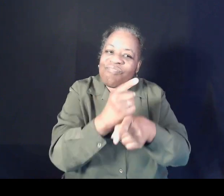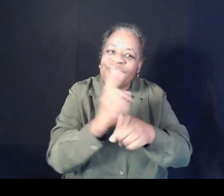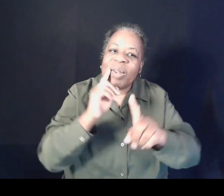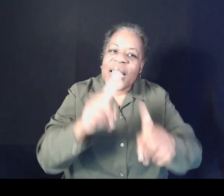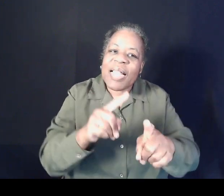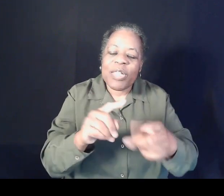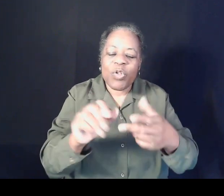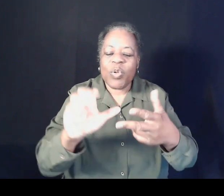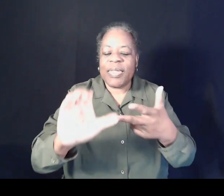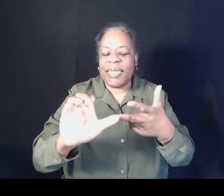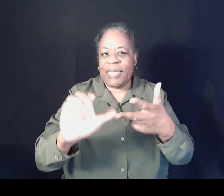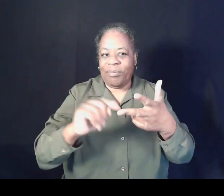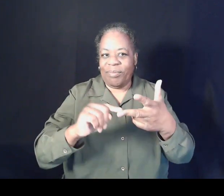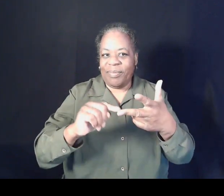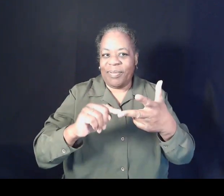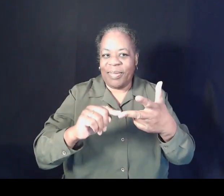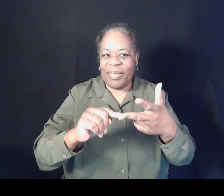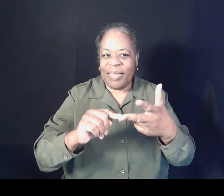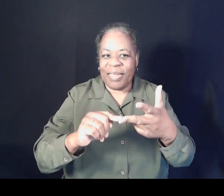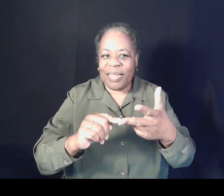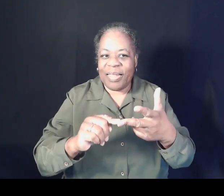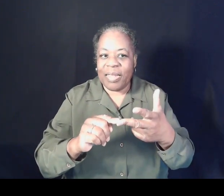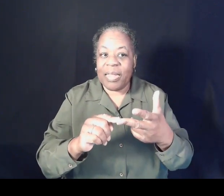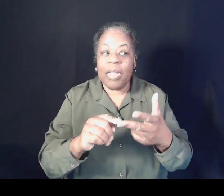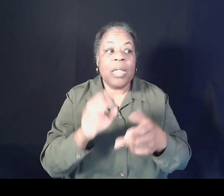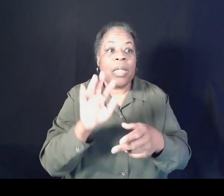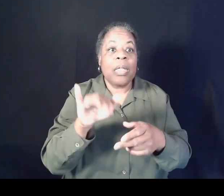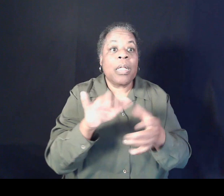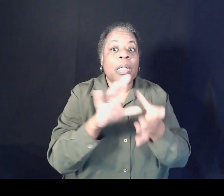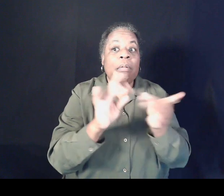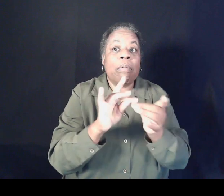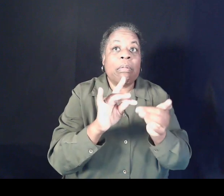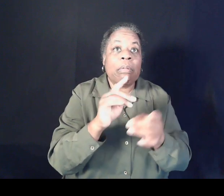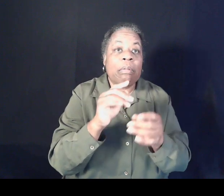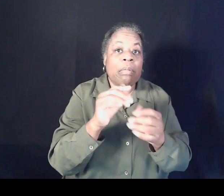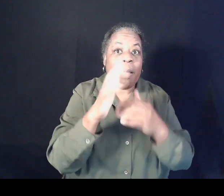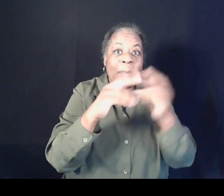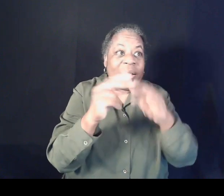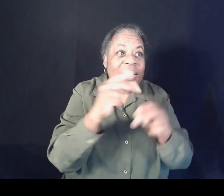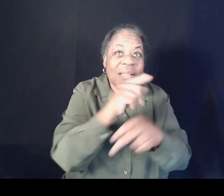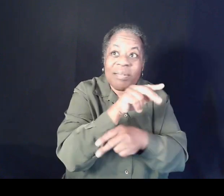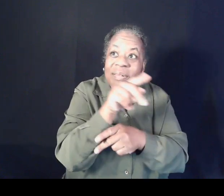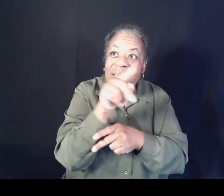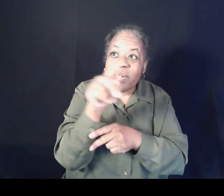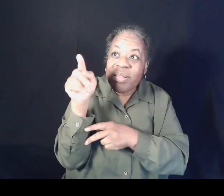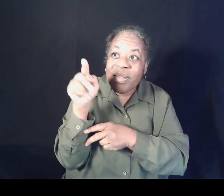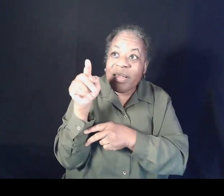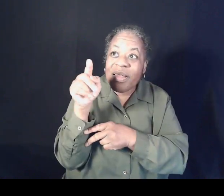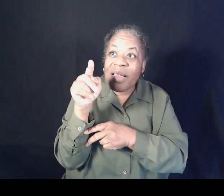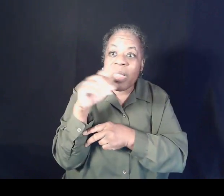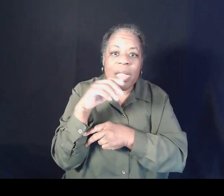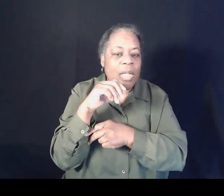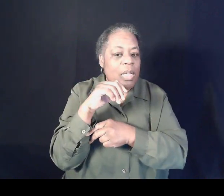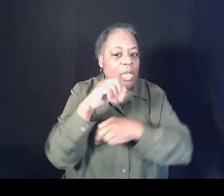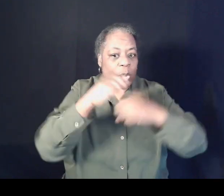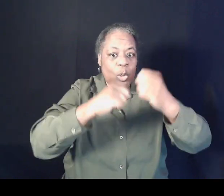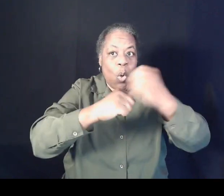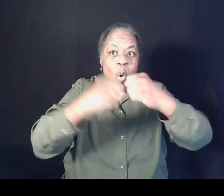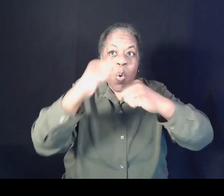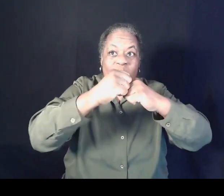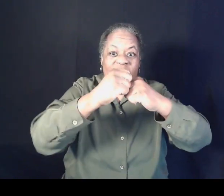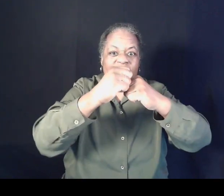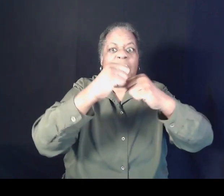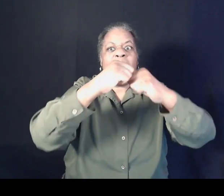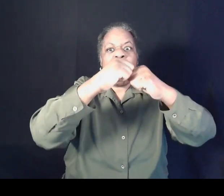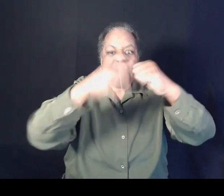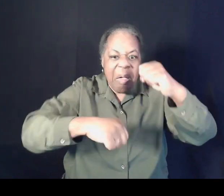says. "You see all these great buildings? Not one stone will be left on another. Every one